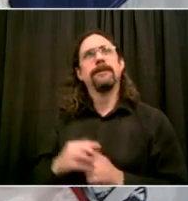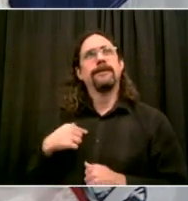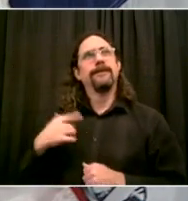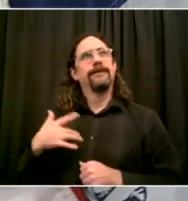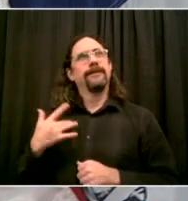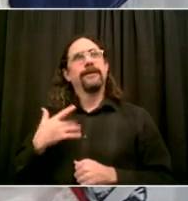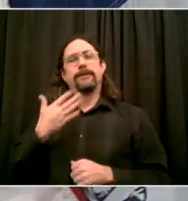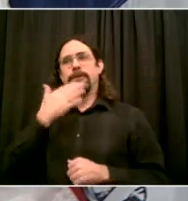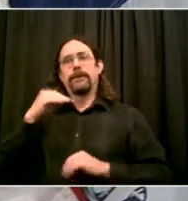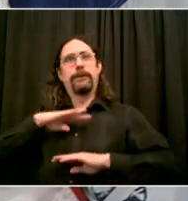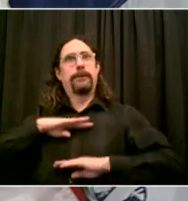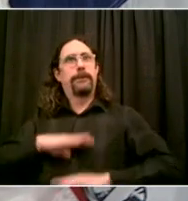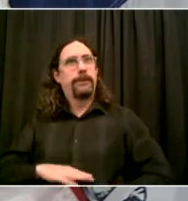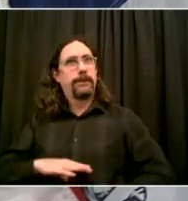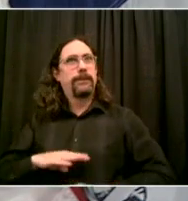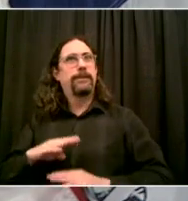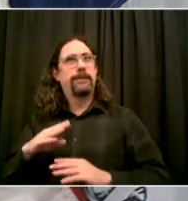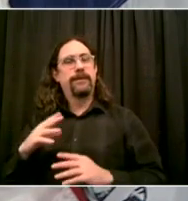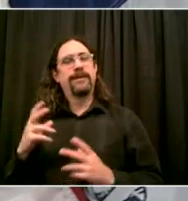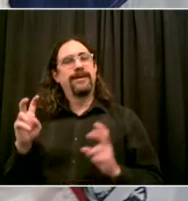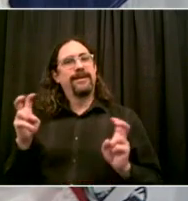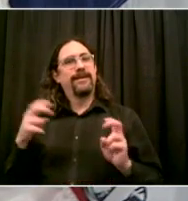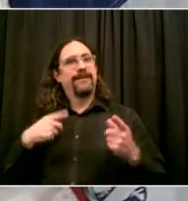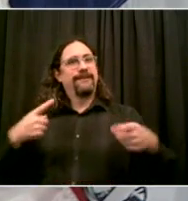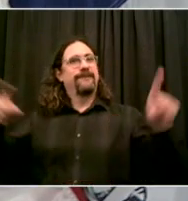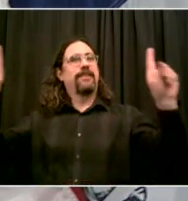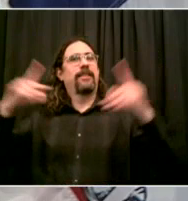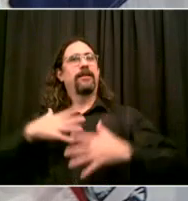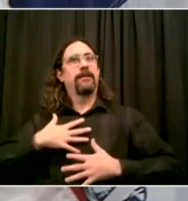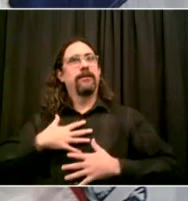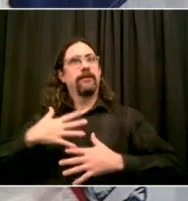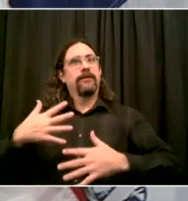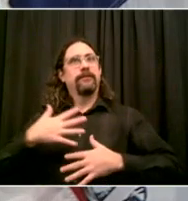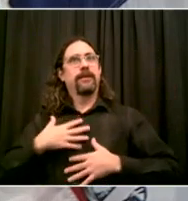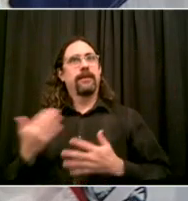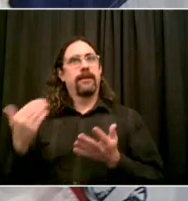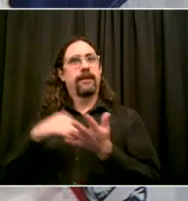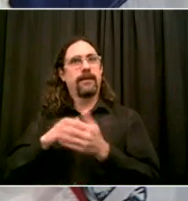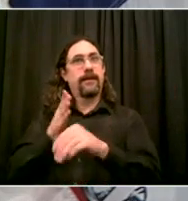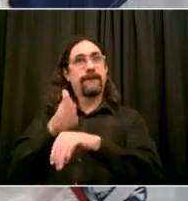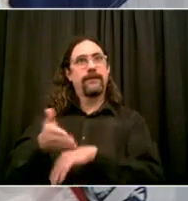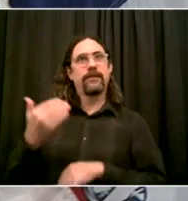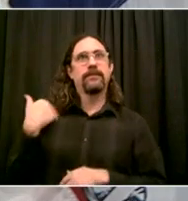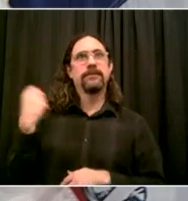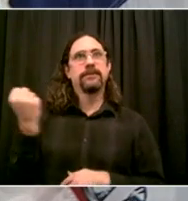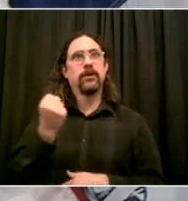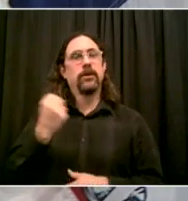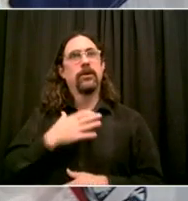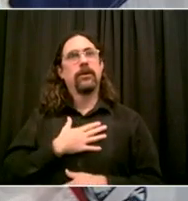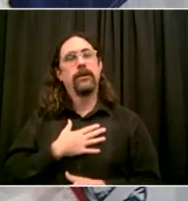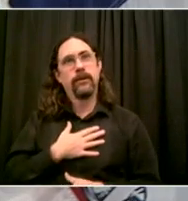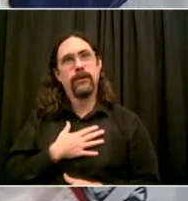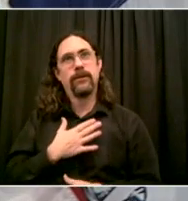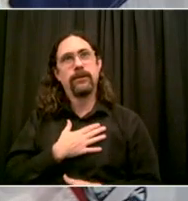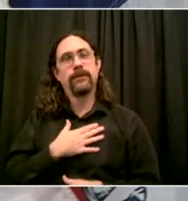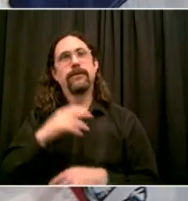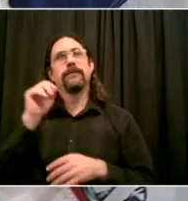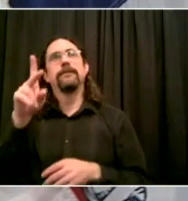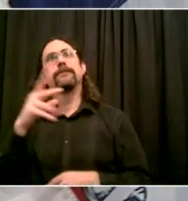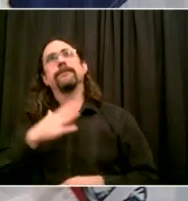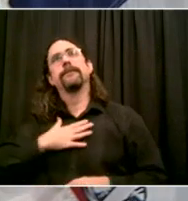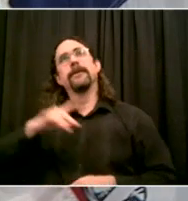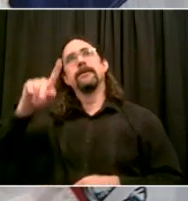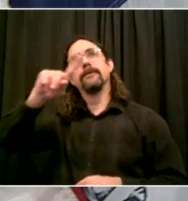back. Yeah. So, about the special Flushing Waterfront District, I'm sure you're aware that there's an